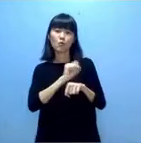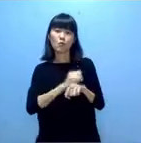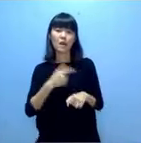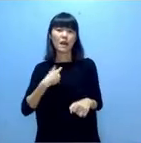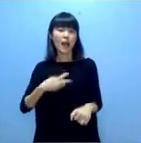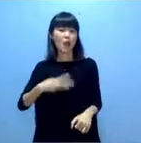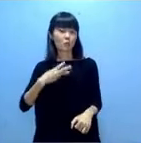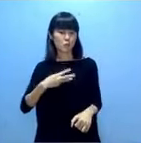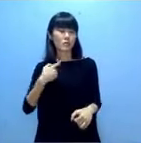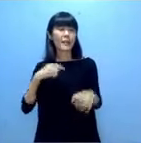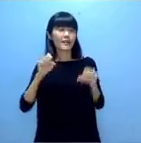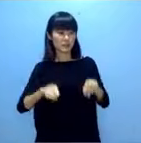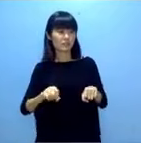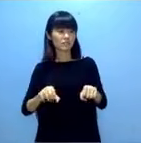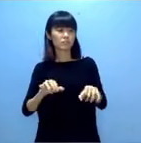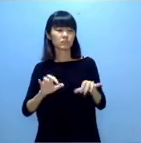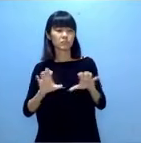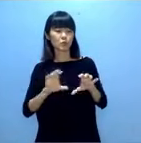too.